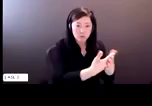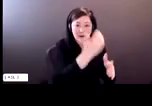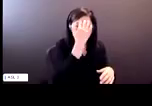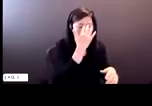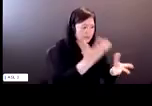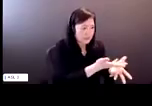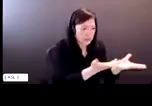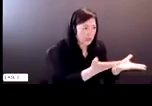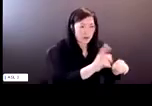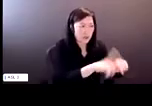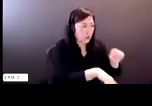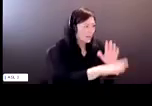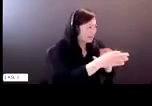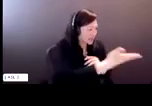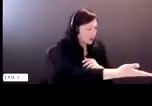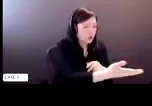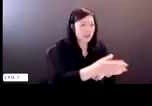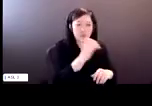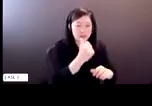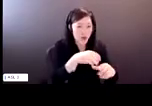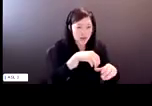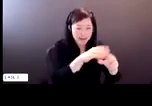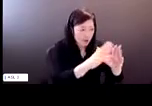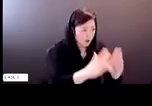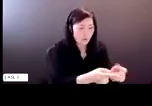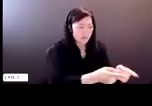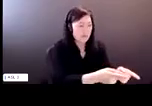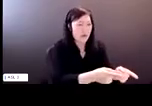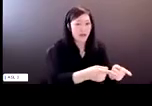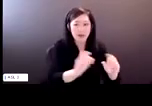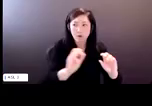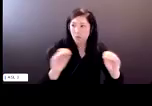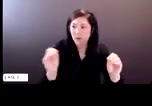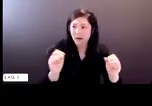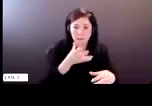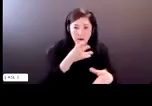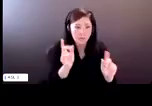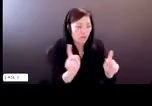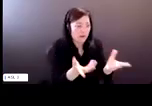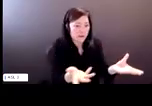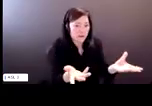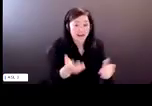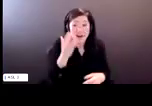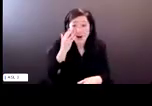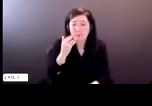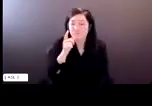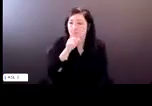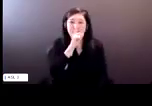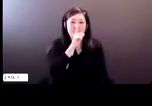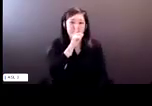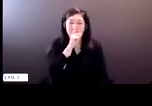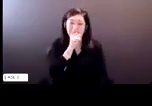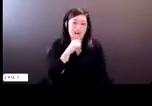hospital, she wasn't at home, and there was no information about where she was. hospital wouldn't say where she was discharged